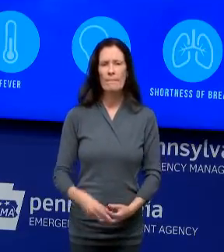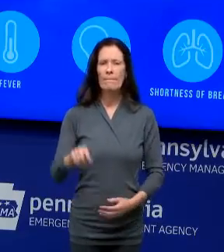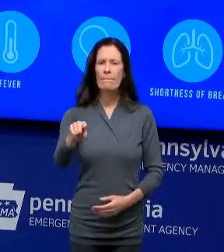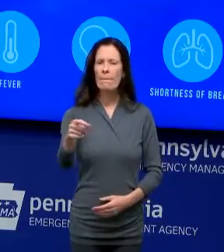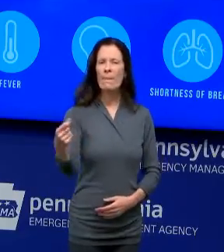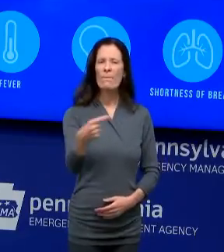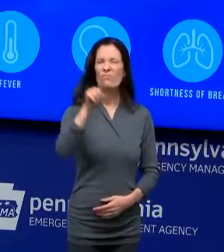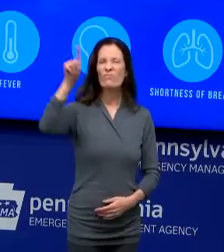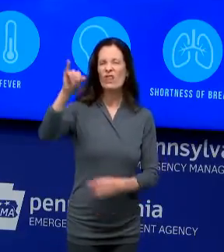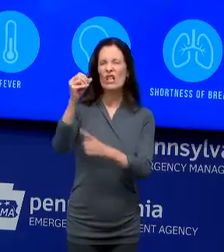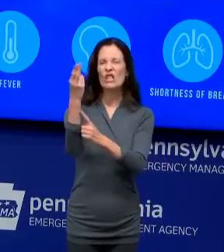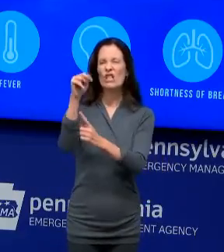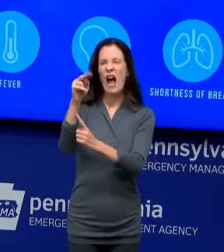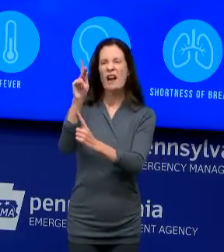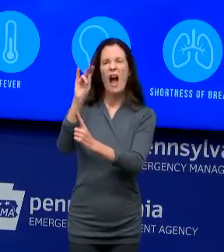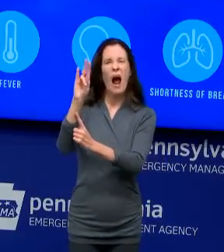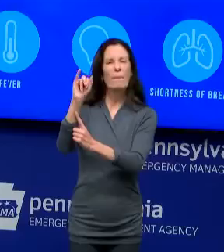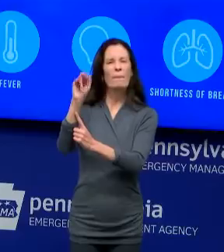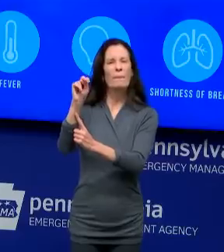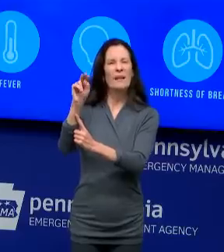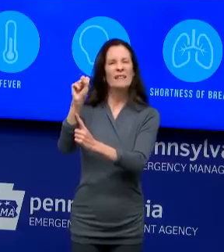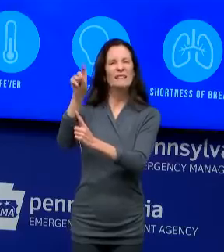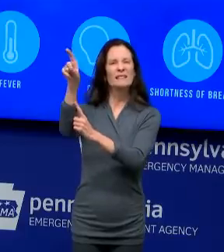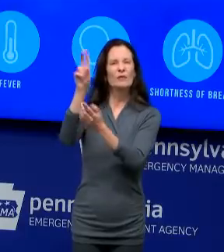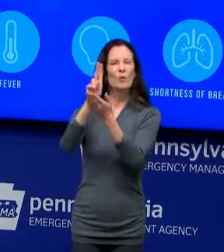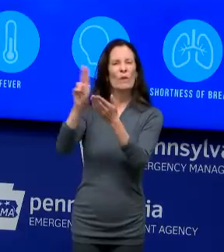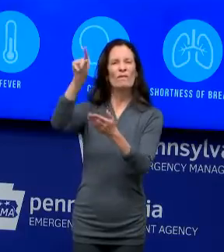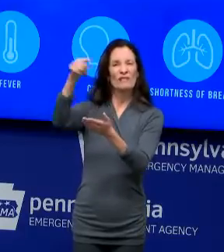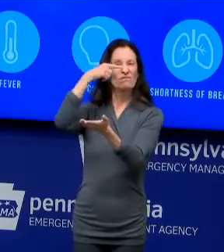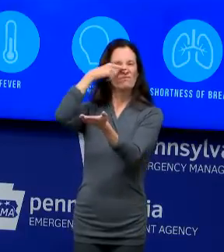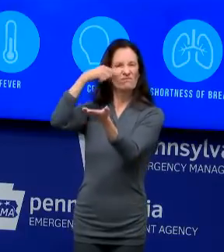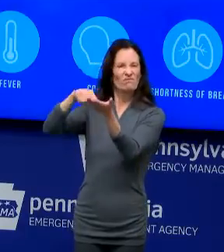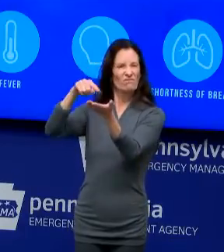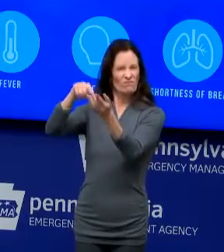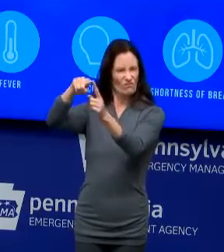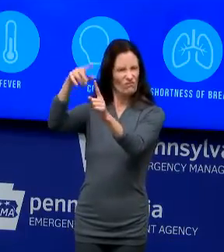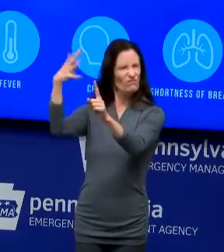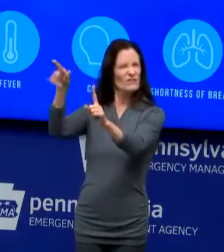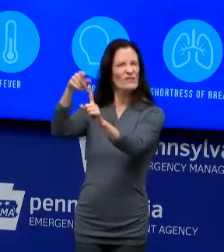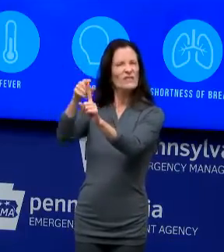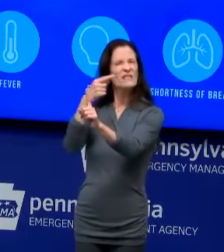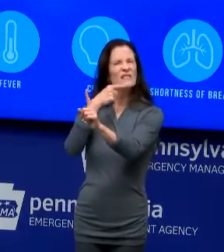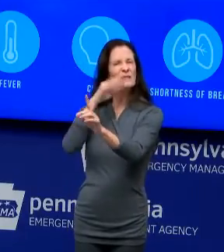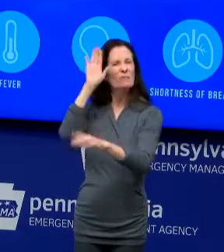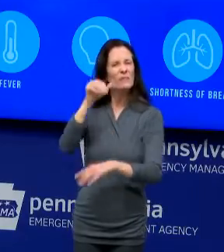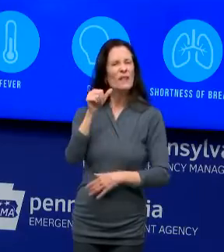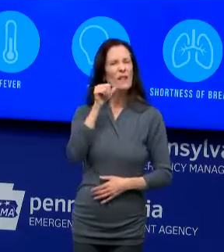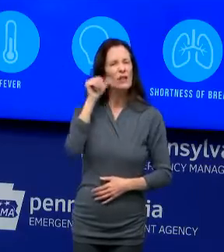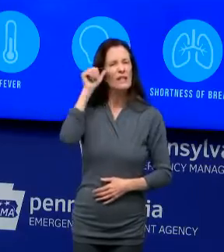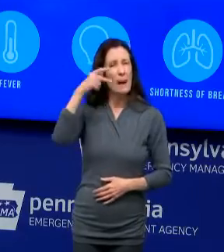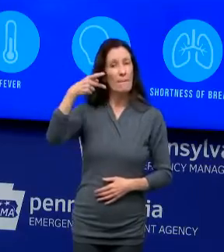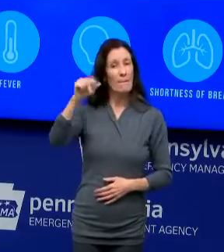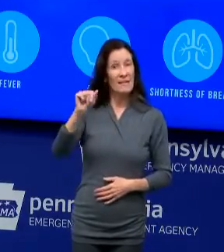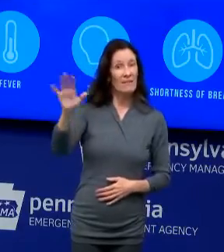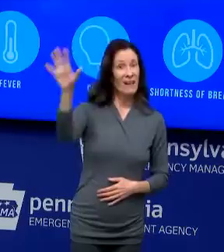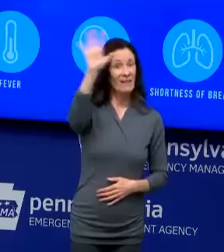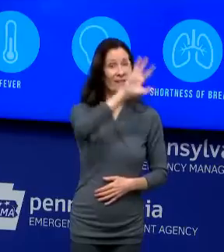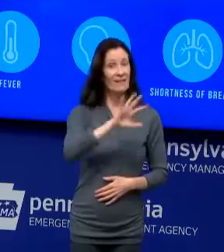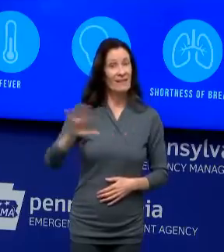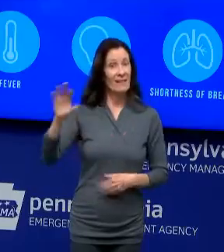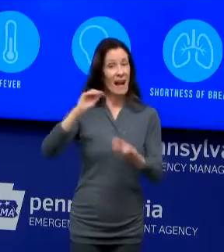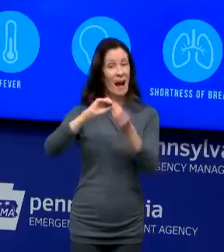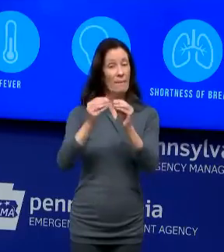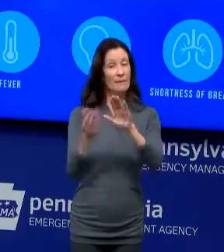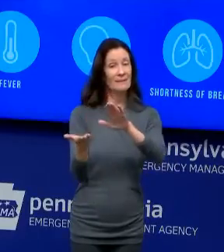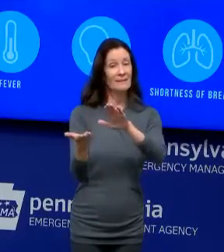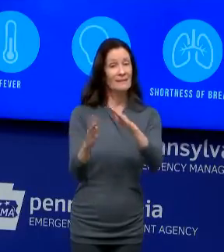the global pandemic reported yesterday that Pennsylvania's number of coronavirus-related deaths was at 921.